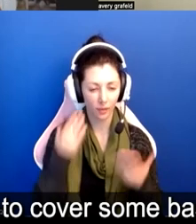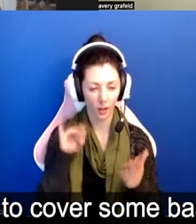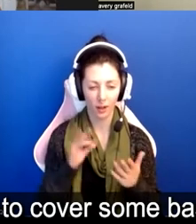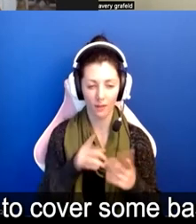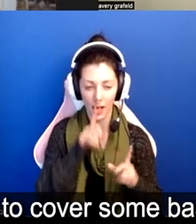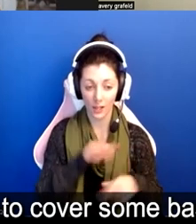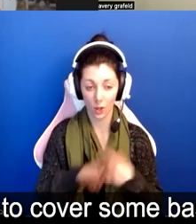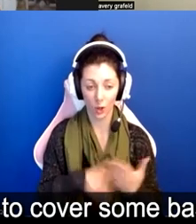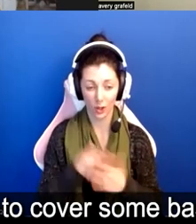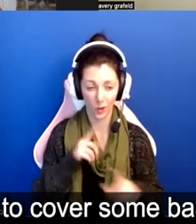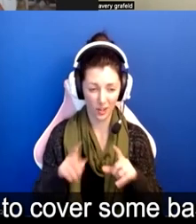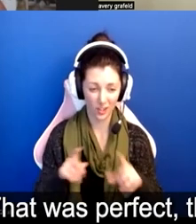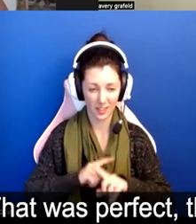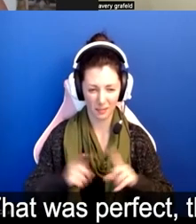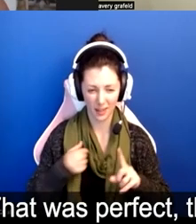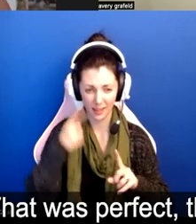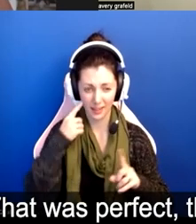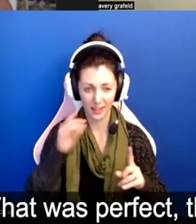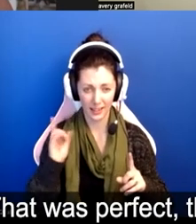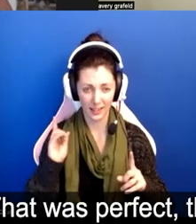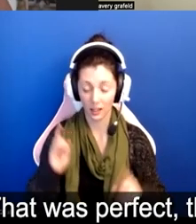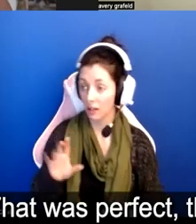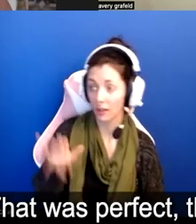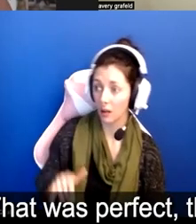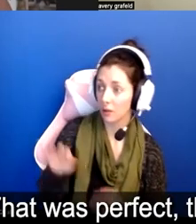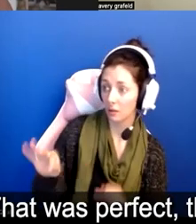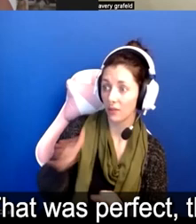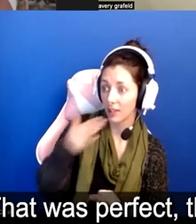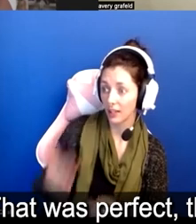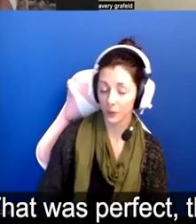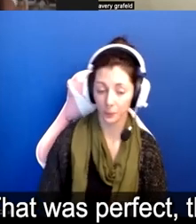bases there. That was perfect. Thank you.